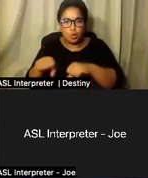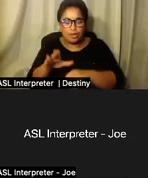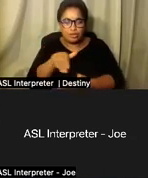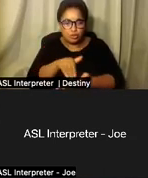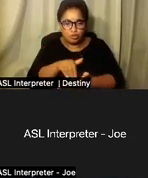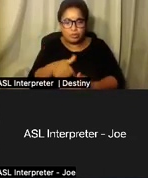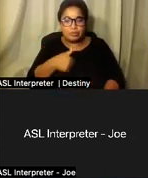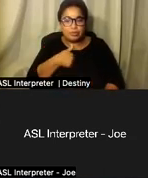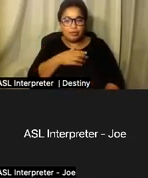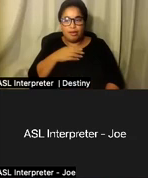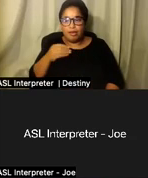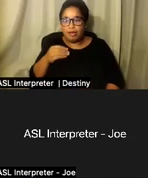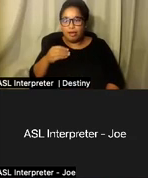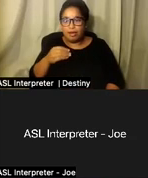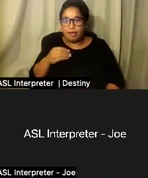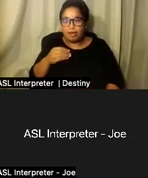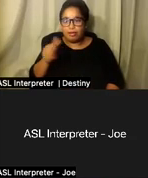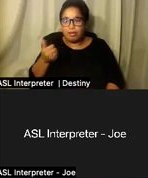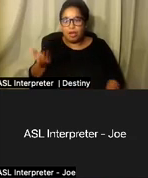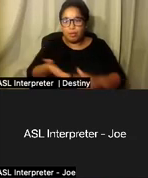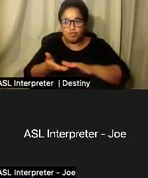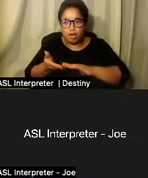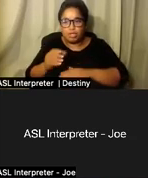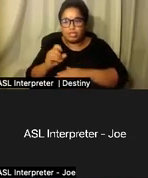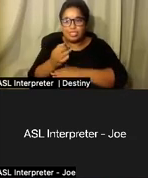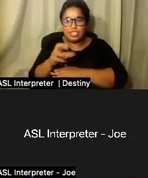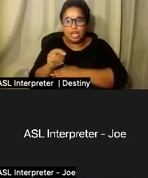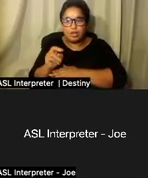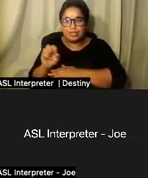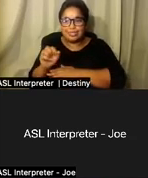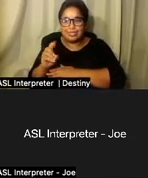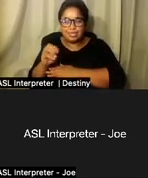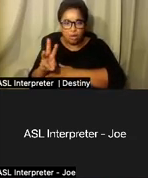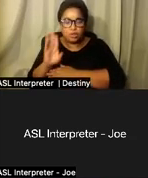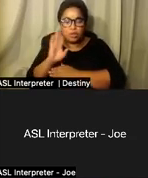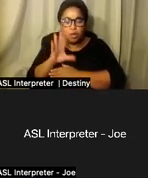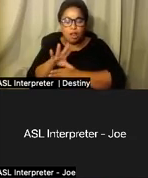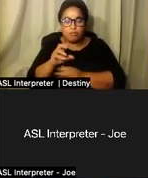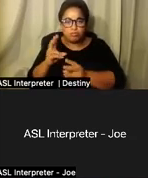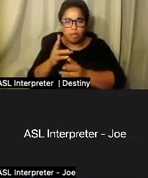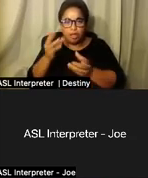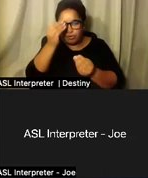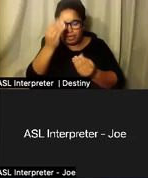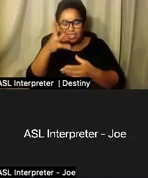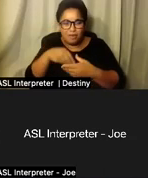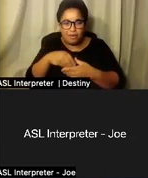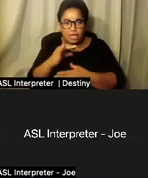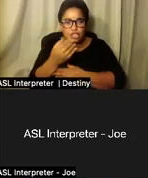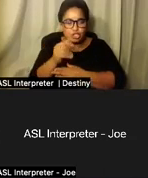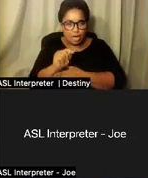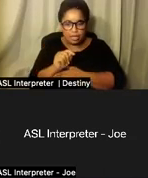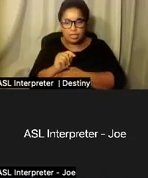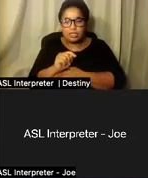also helping to run today's webinar, Sharon Sandow, who will be putting a lot of information in the chat, definitely be looking at that,